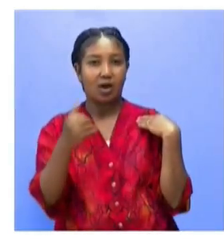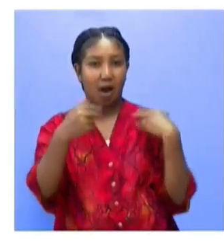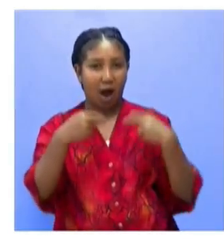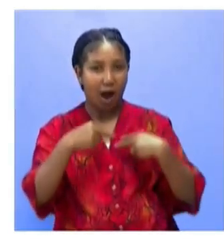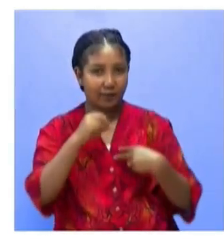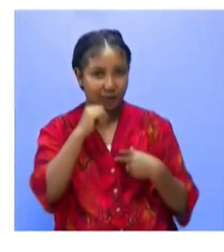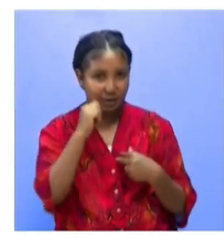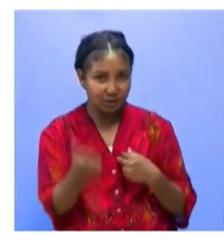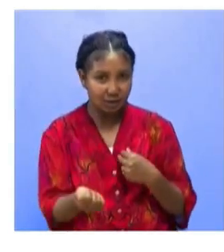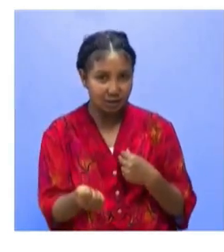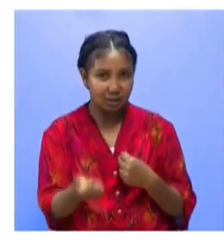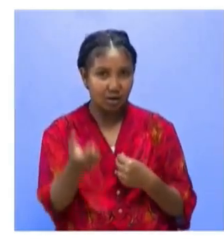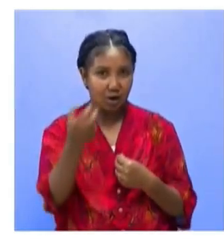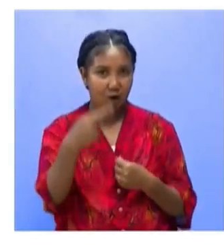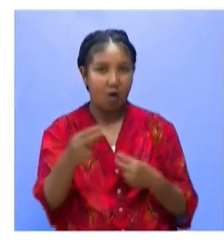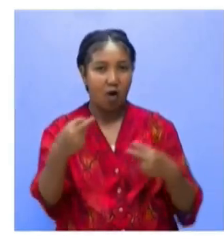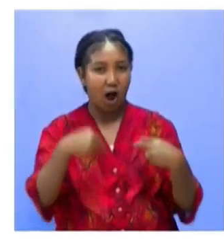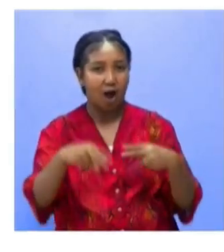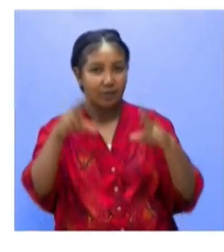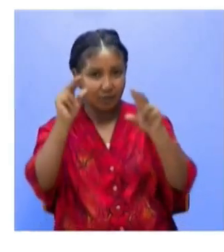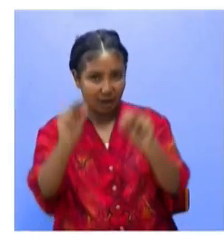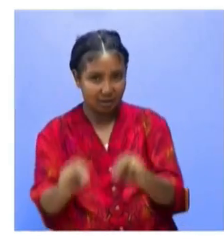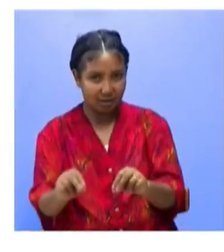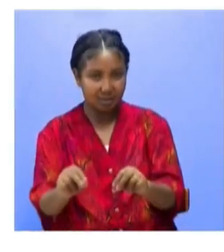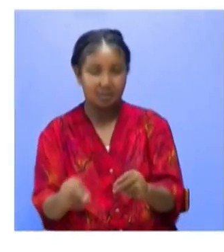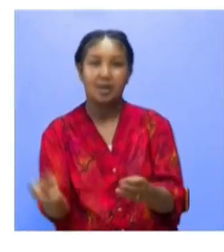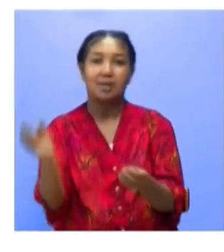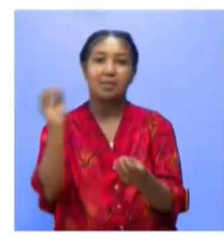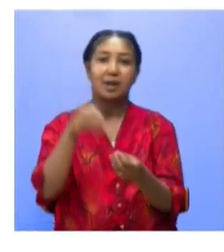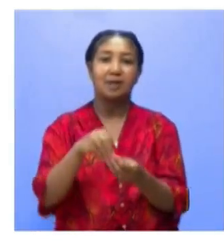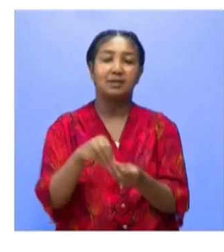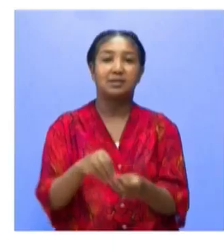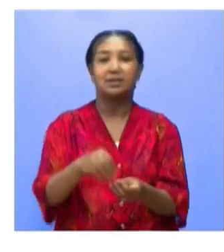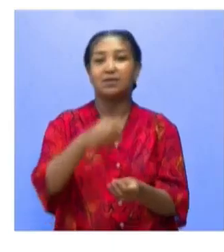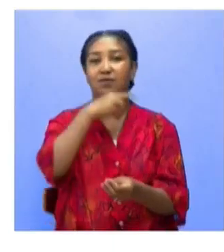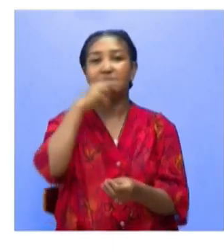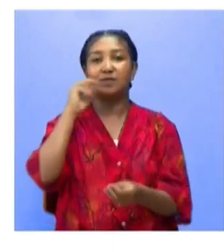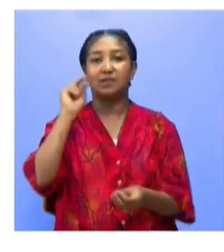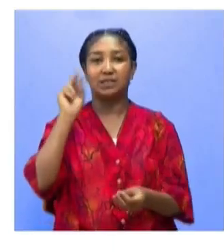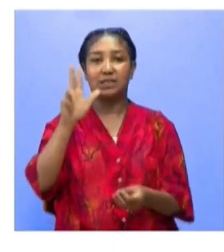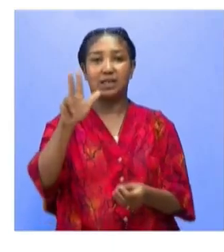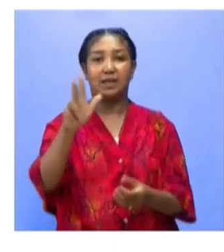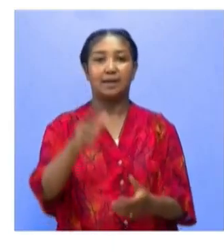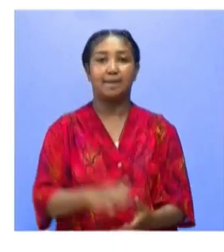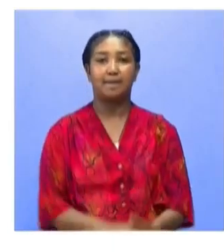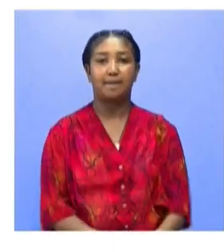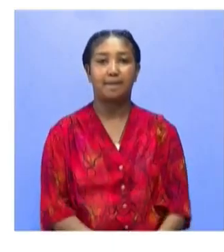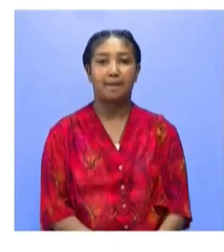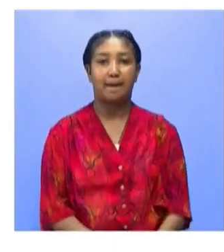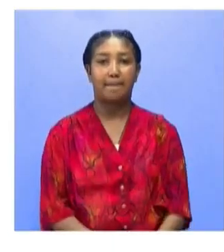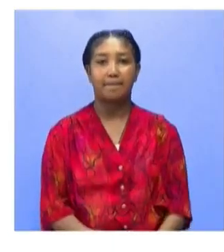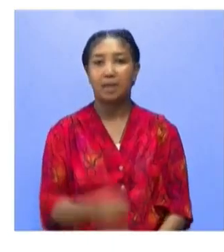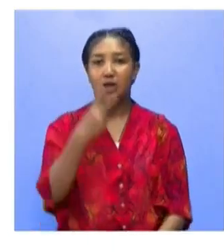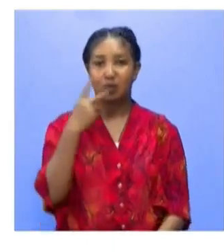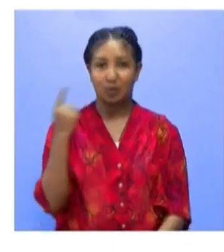Haven't, or maybe have not, plus verb 3.